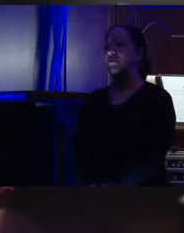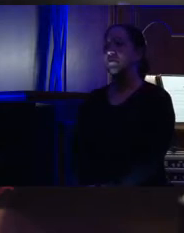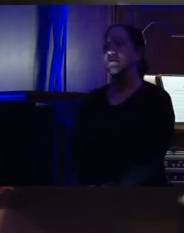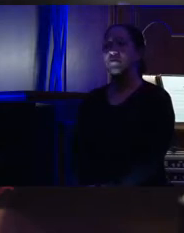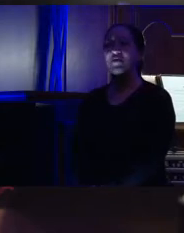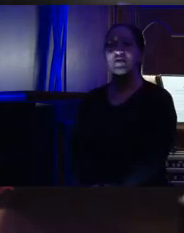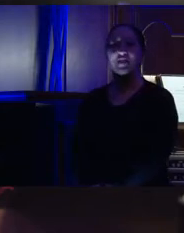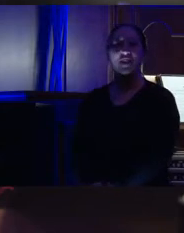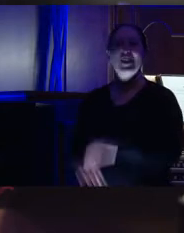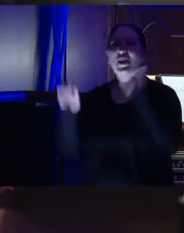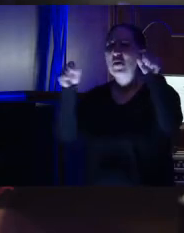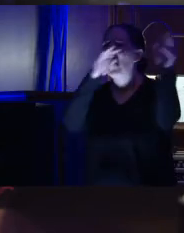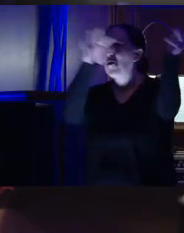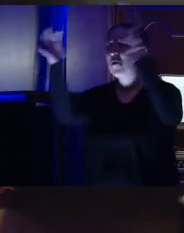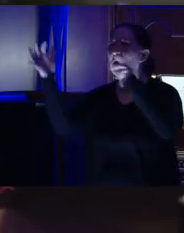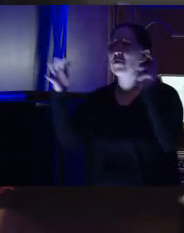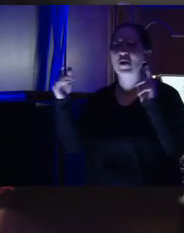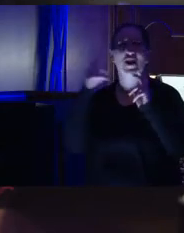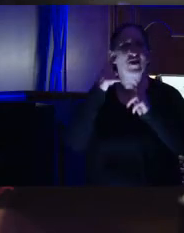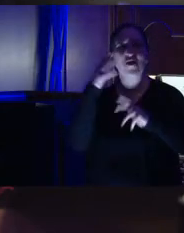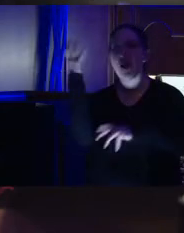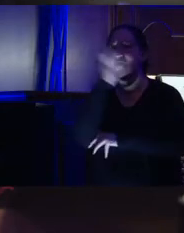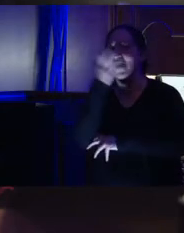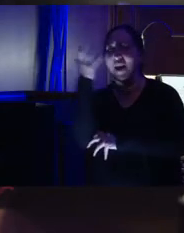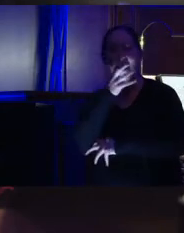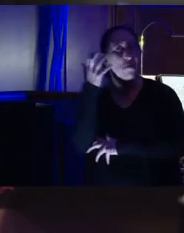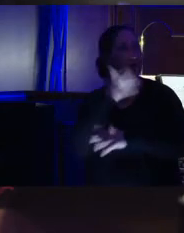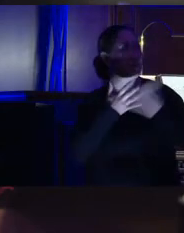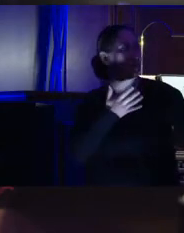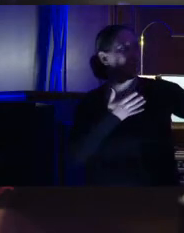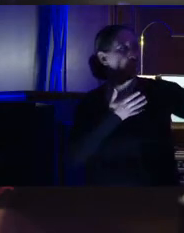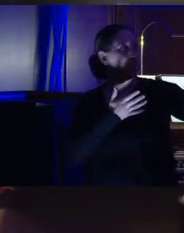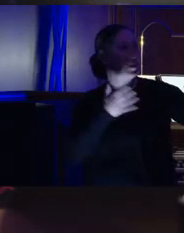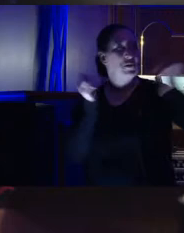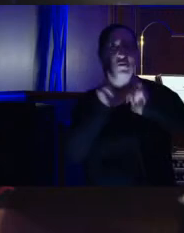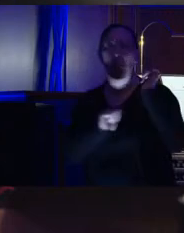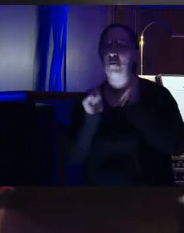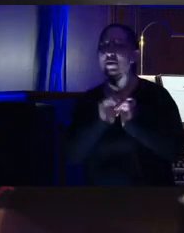Can we get another round of applause for the inaugural cello choir?